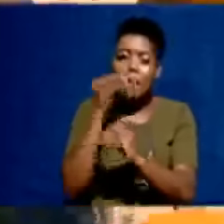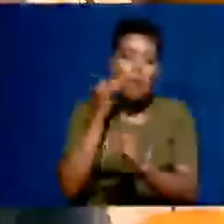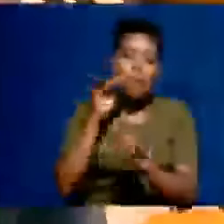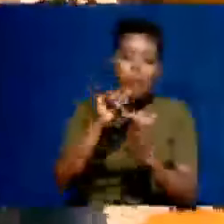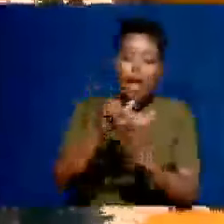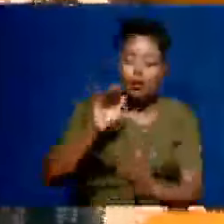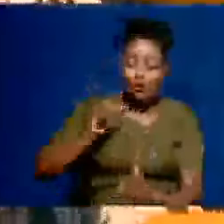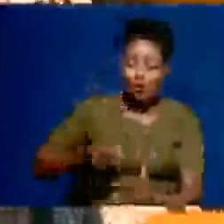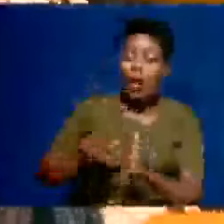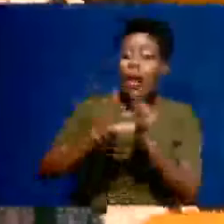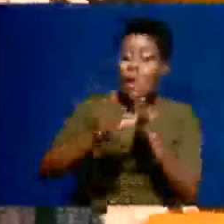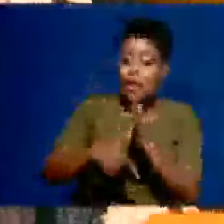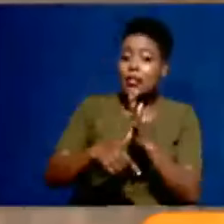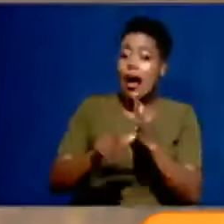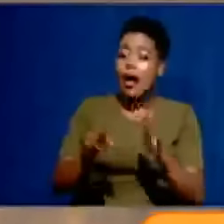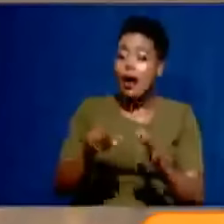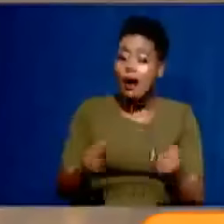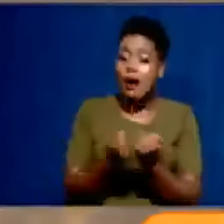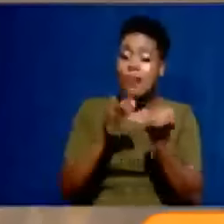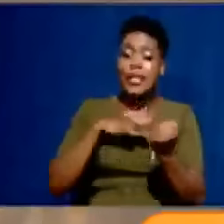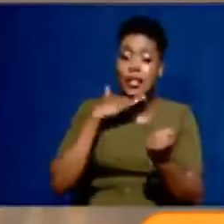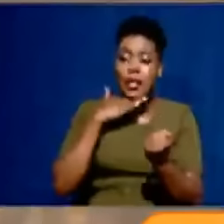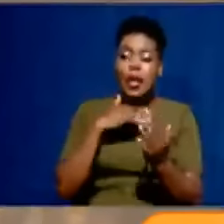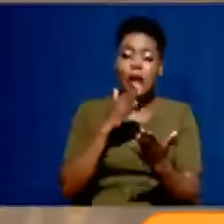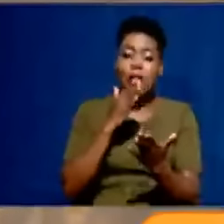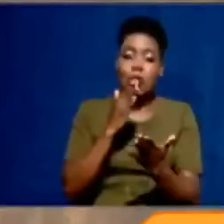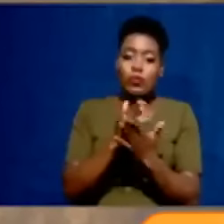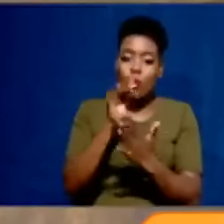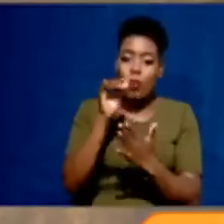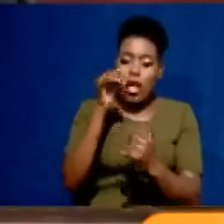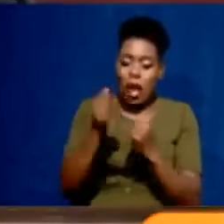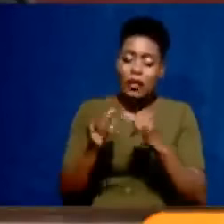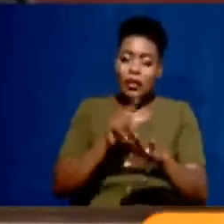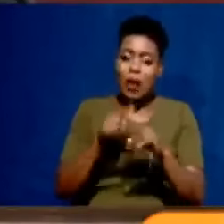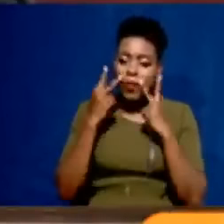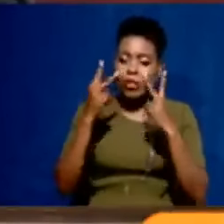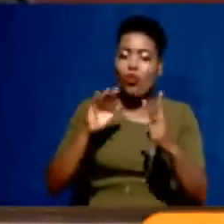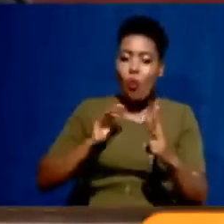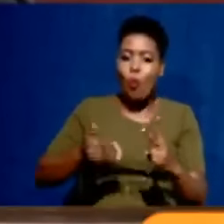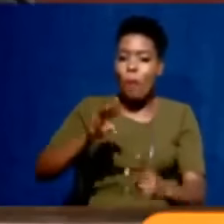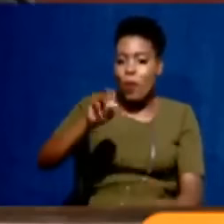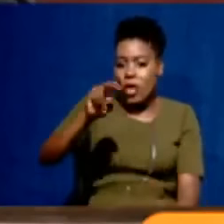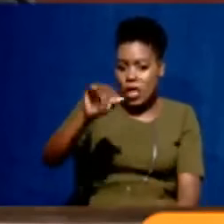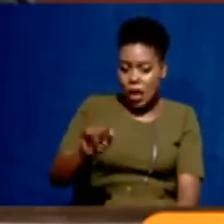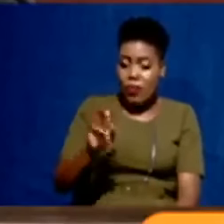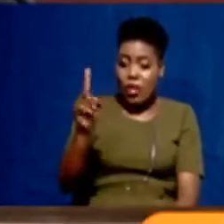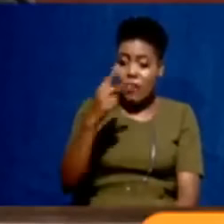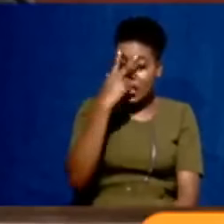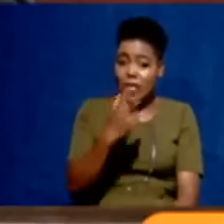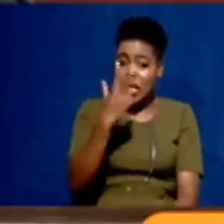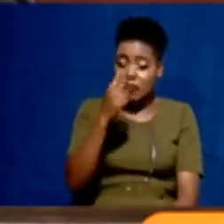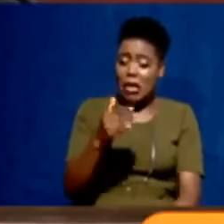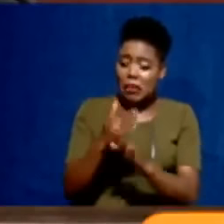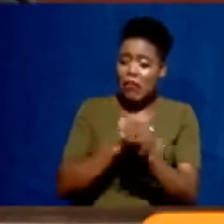siku ya tukio hilo na kwamba alikuwa mtu wa mwisho kumuona akiwa hai. Evidence by the first accused person that he did not